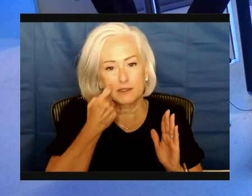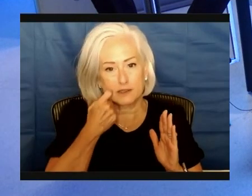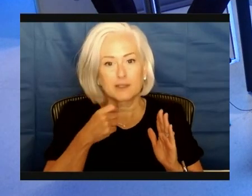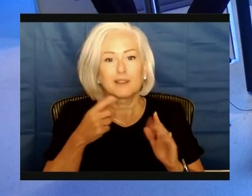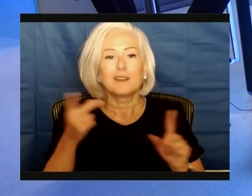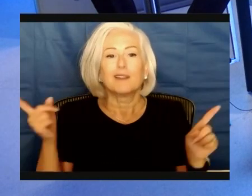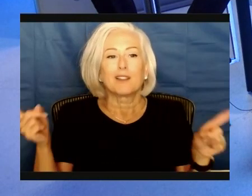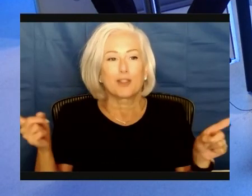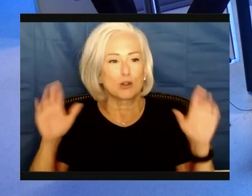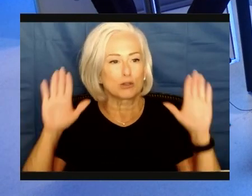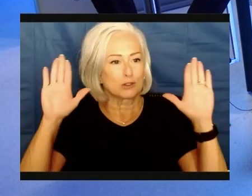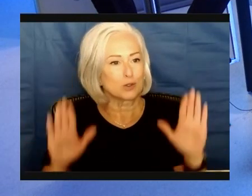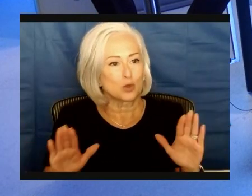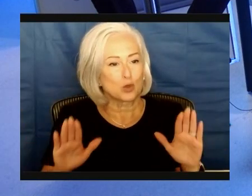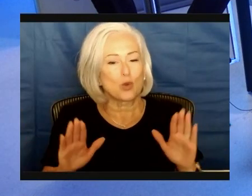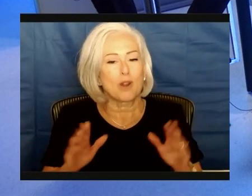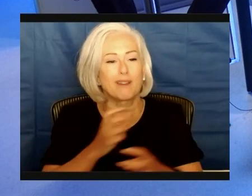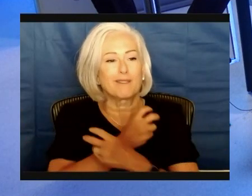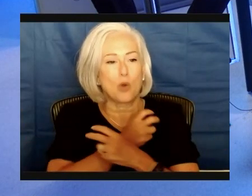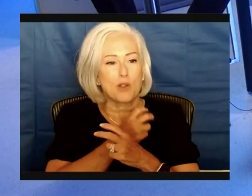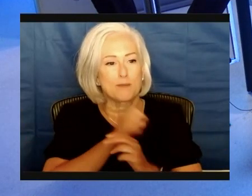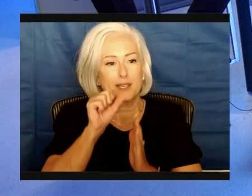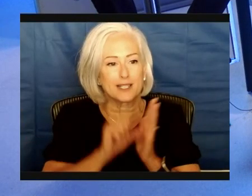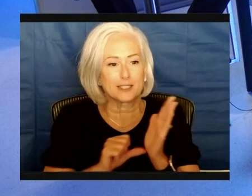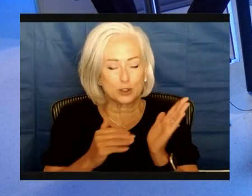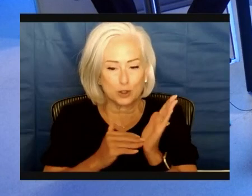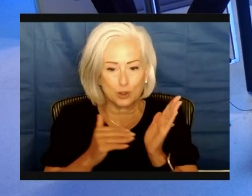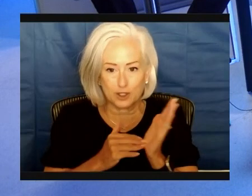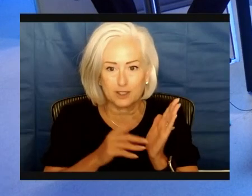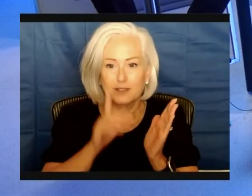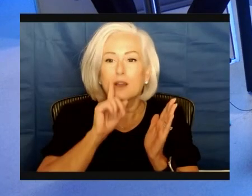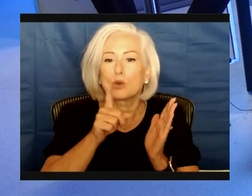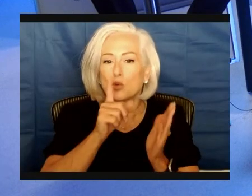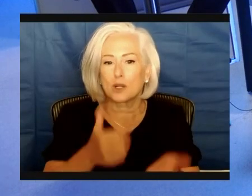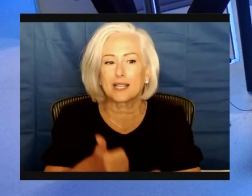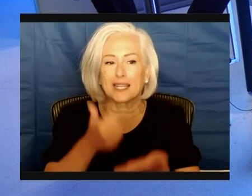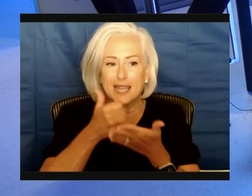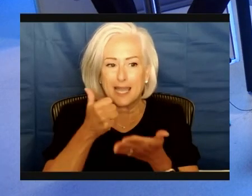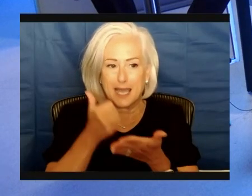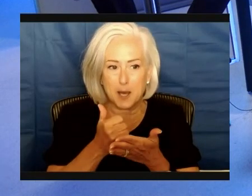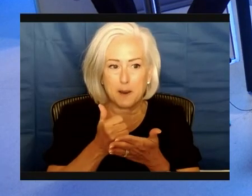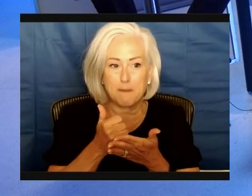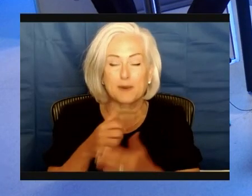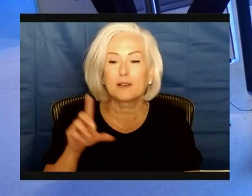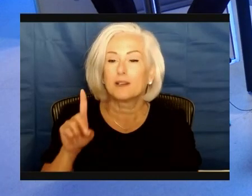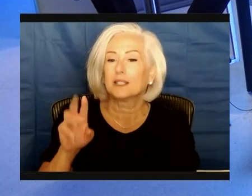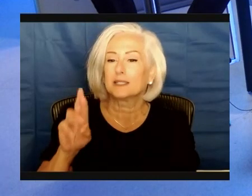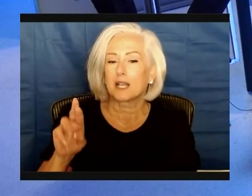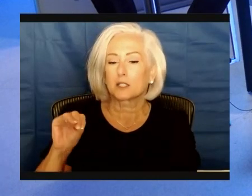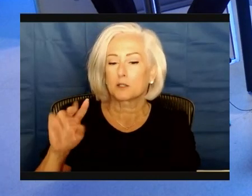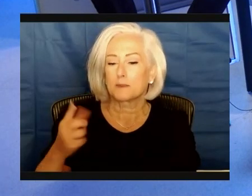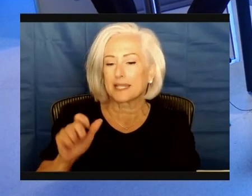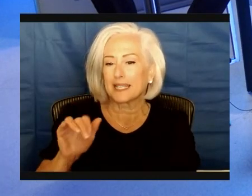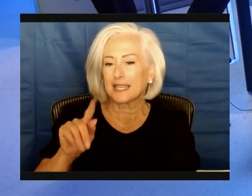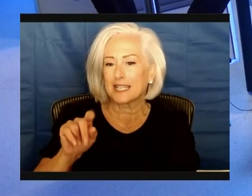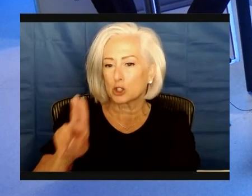orthopedic surgeons, so that's going to be helpful, help as best we can. Okay, Dr. Mengistu, final